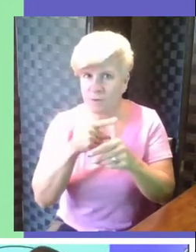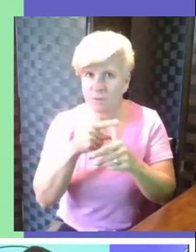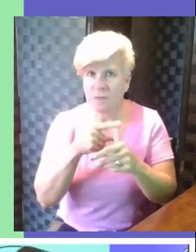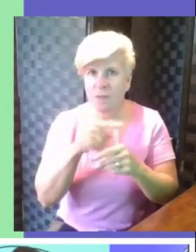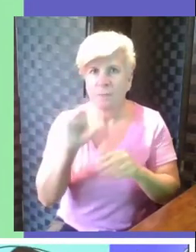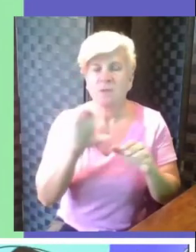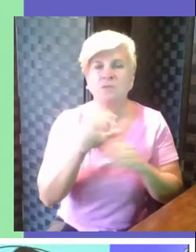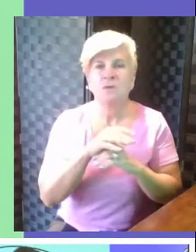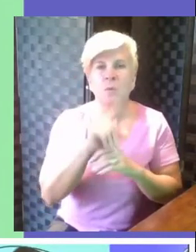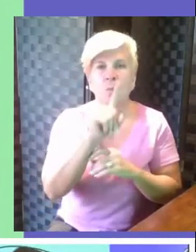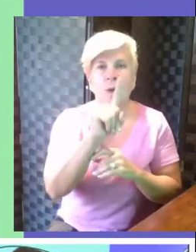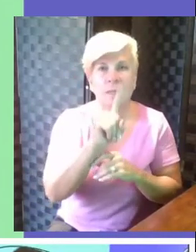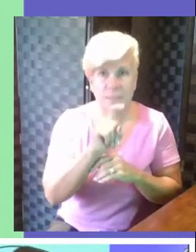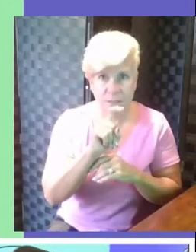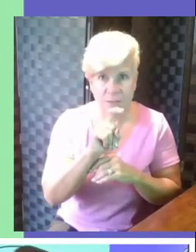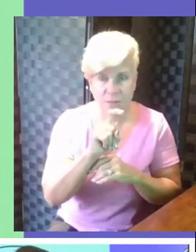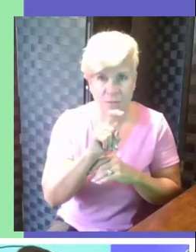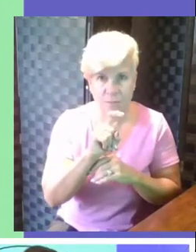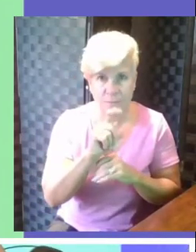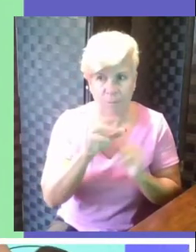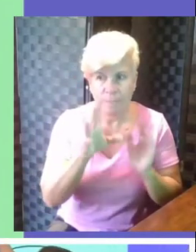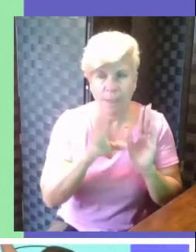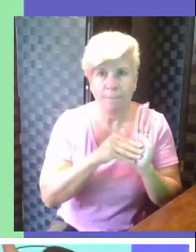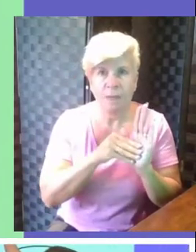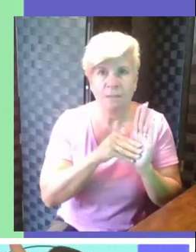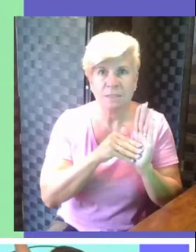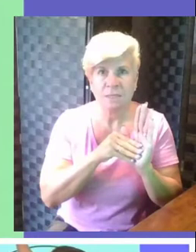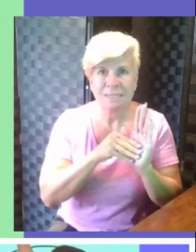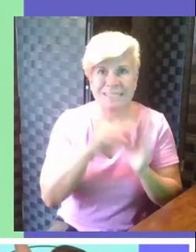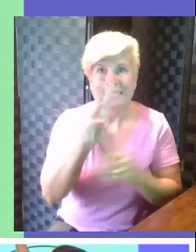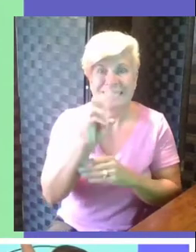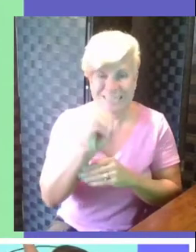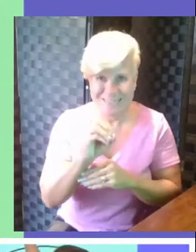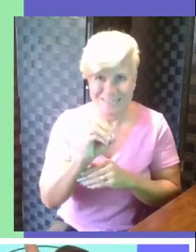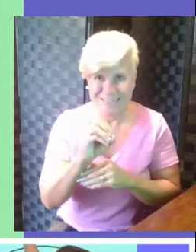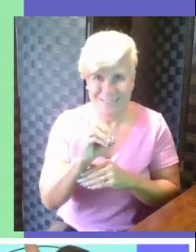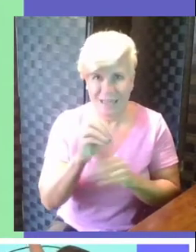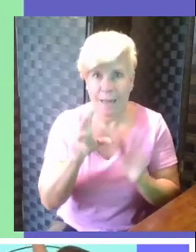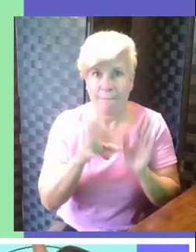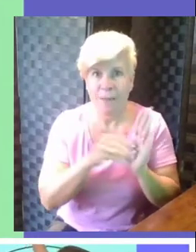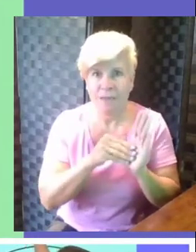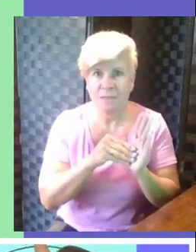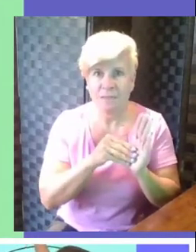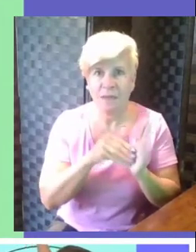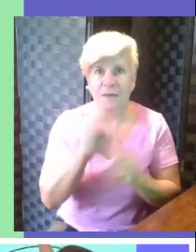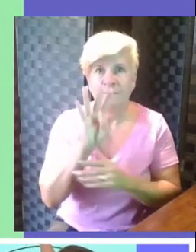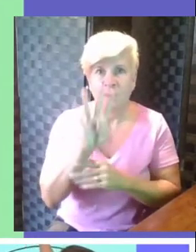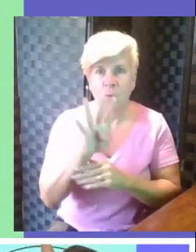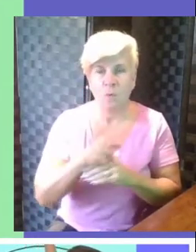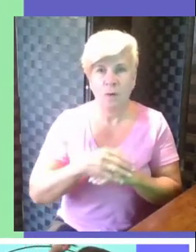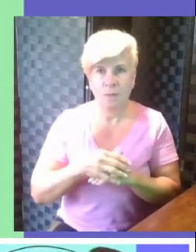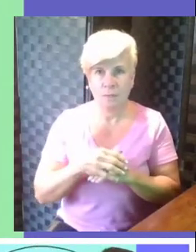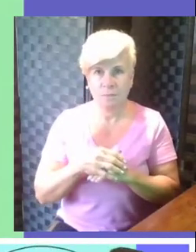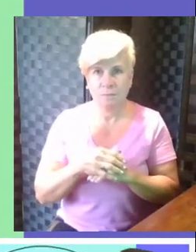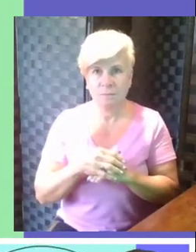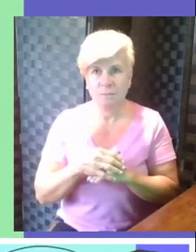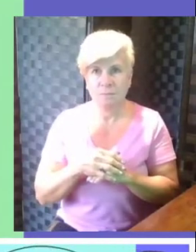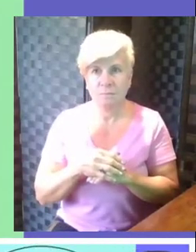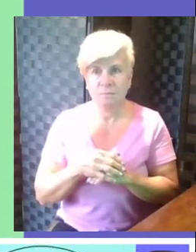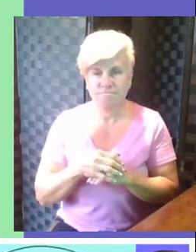going to do 100 plus 60 plus